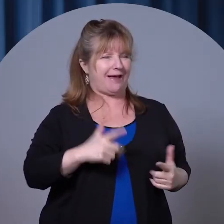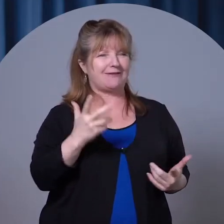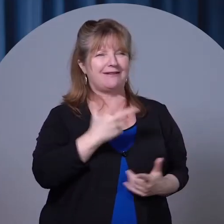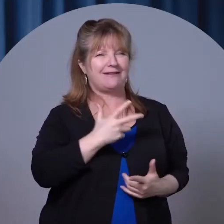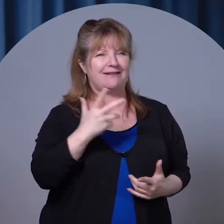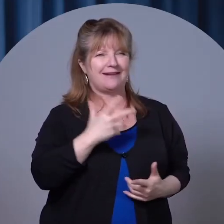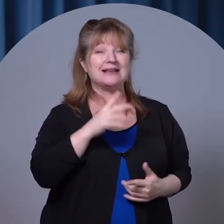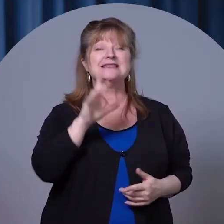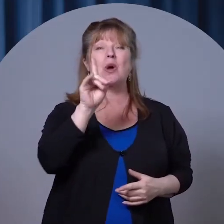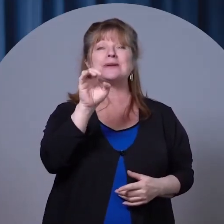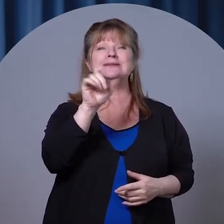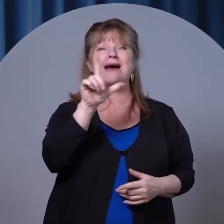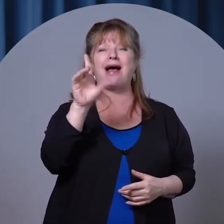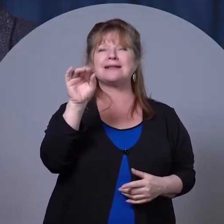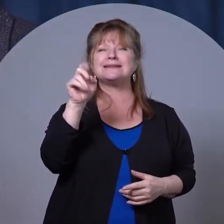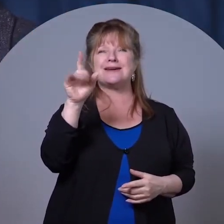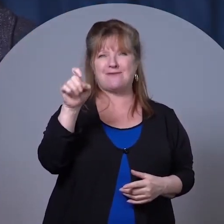Safely,